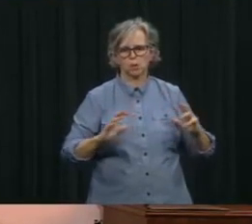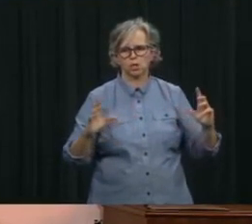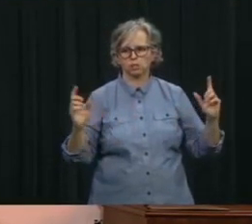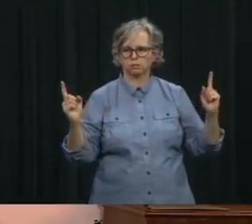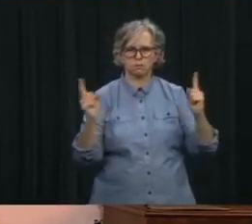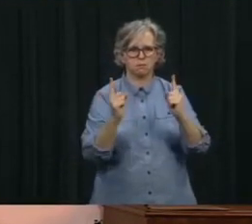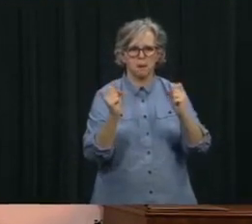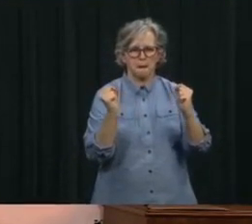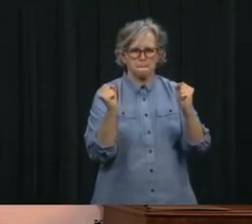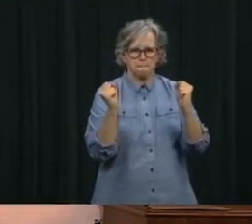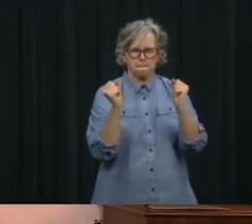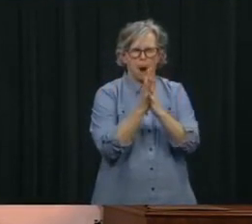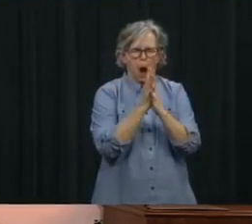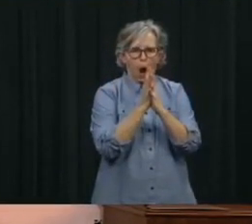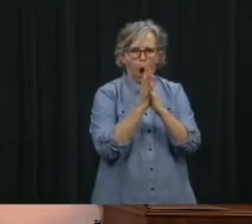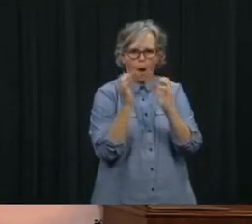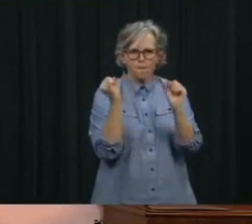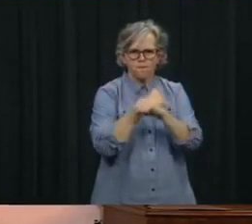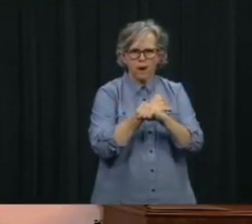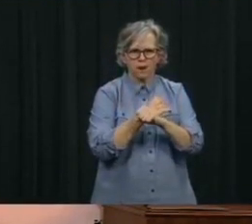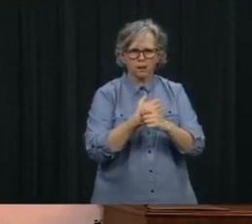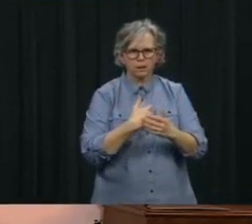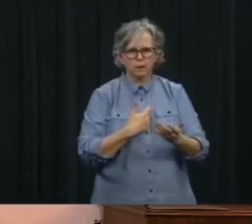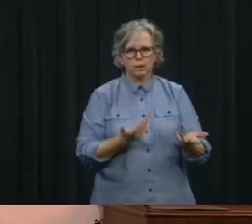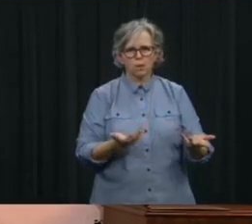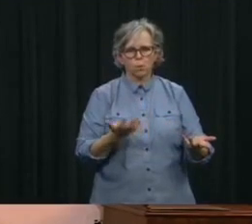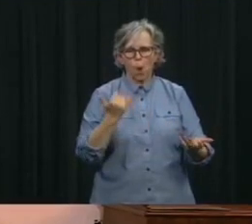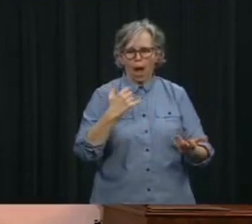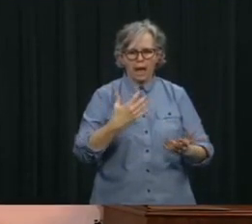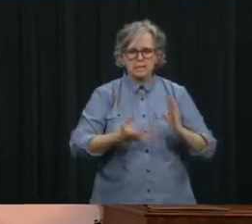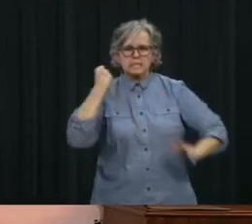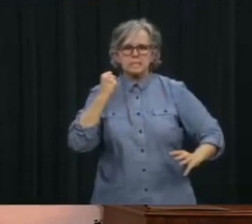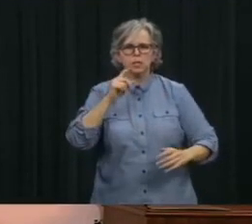paper. Over toilet paper.